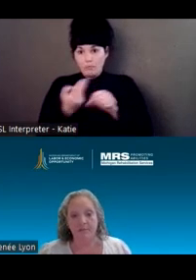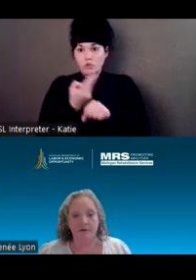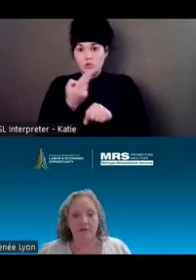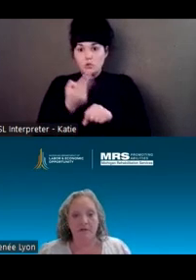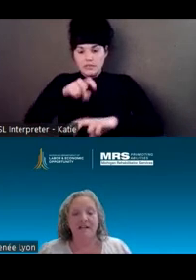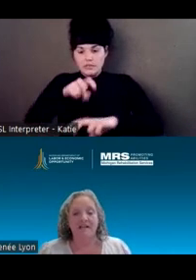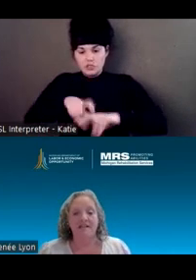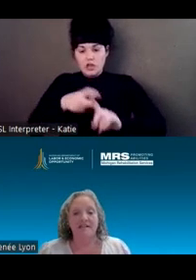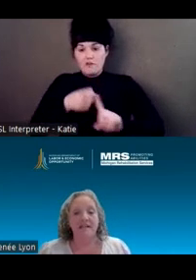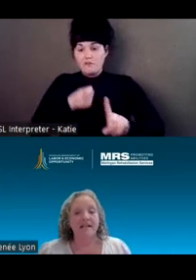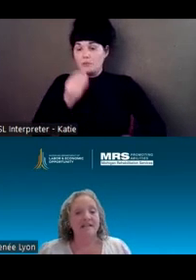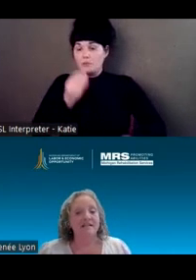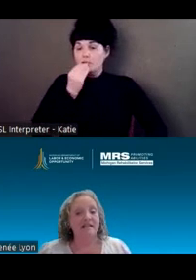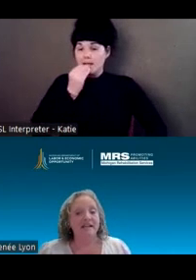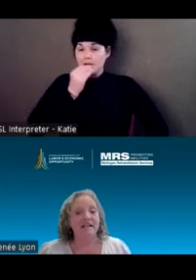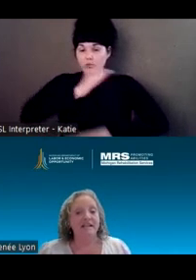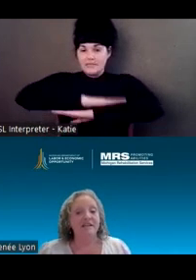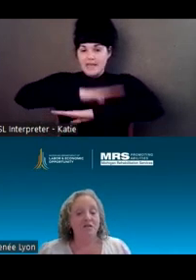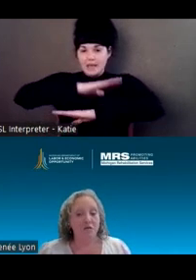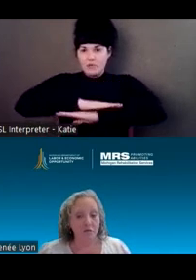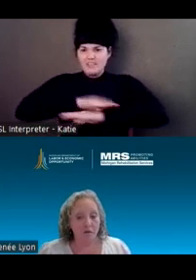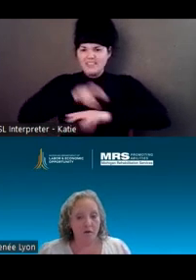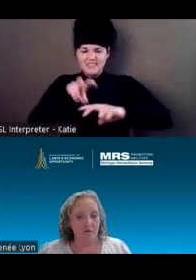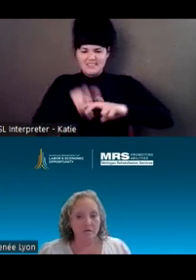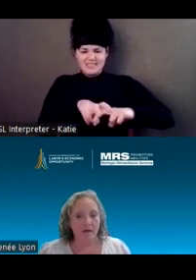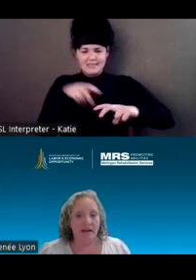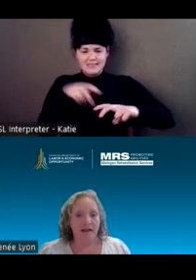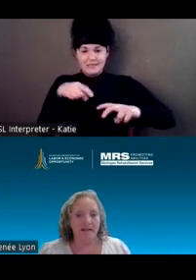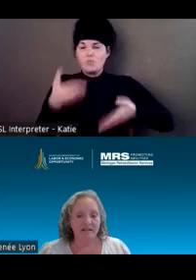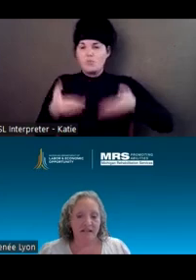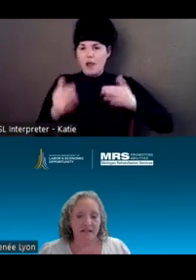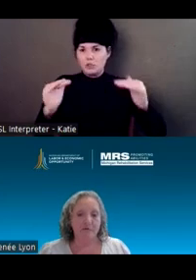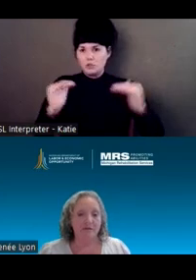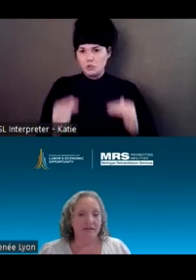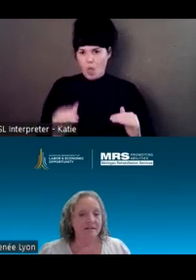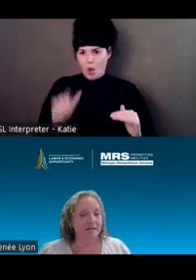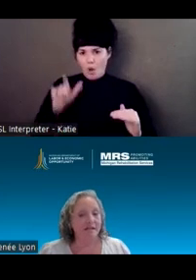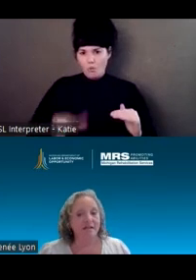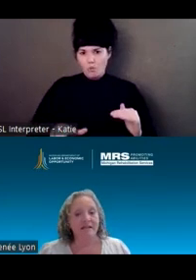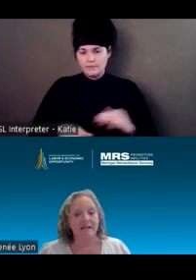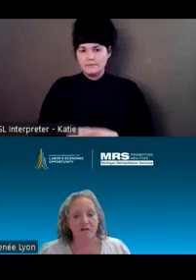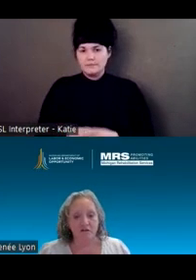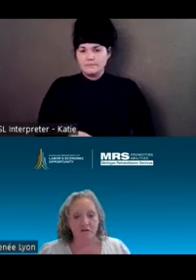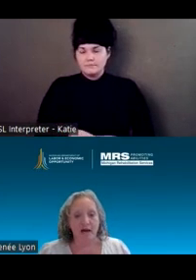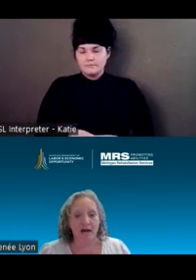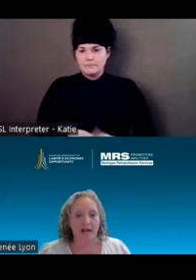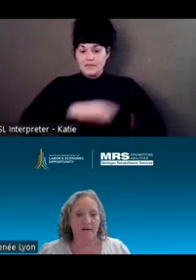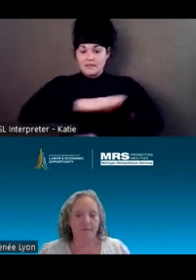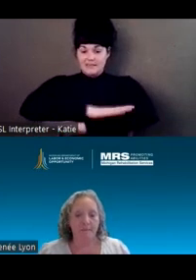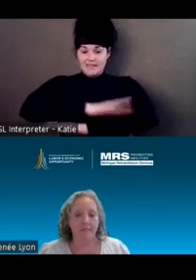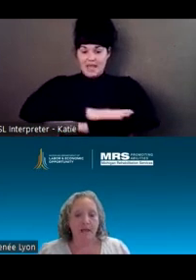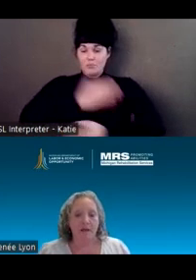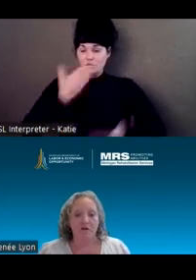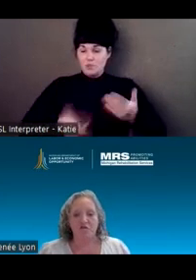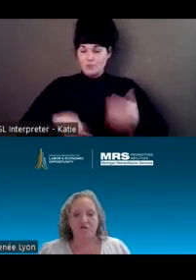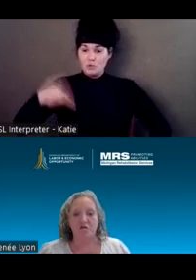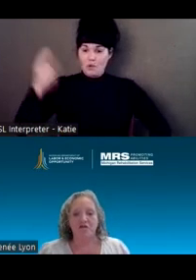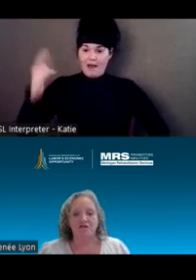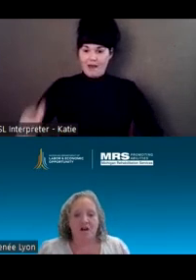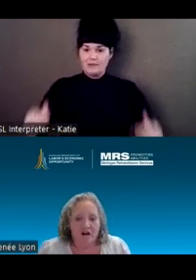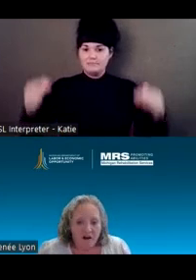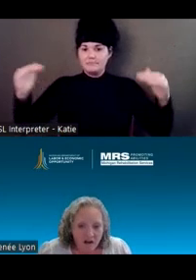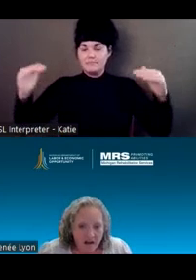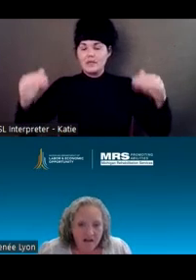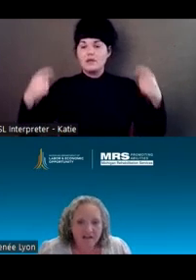room table. The seat is likely too low and the table is likely too high. Your